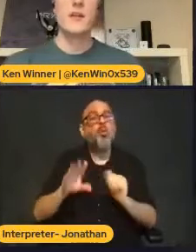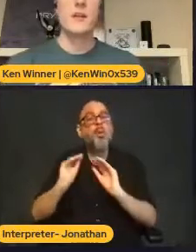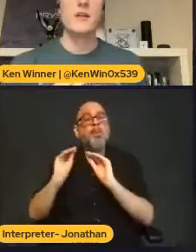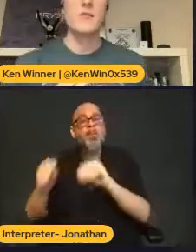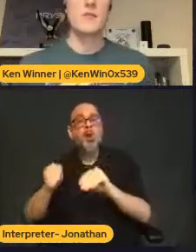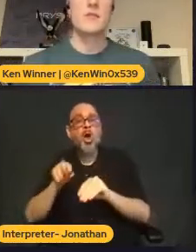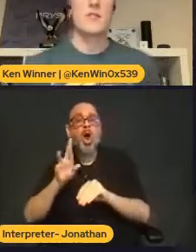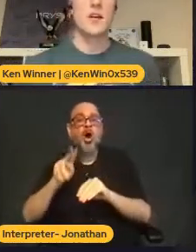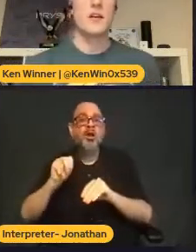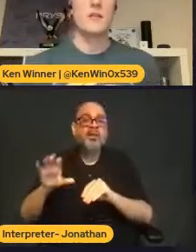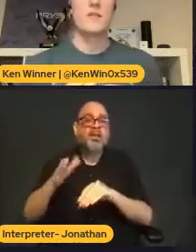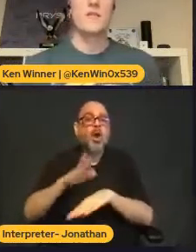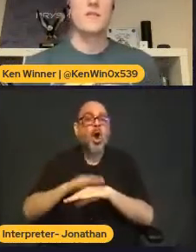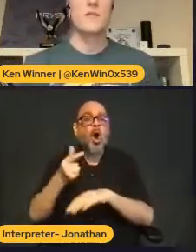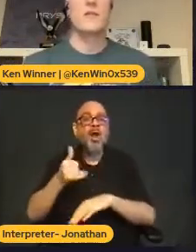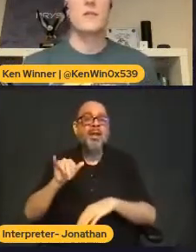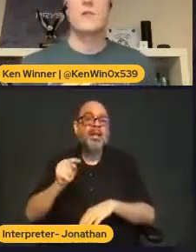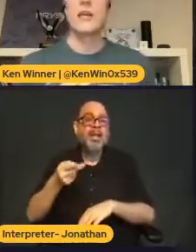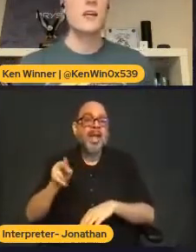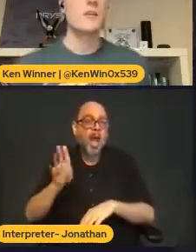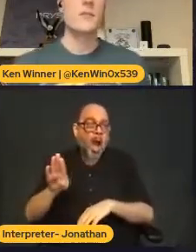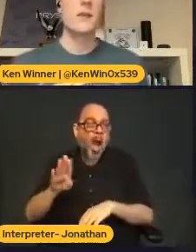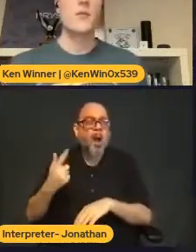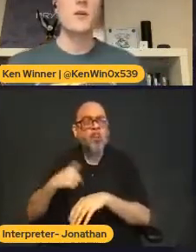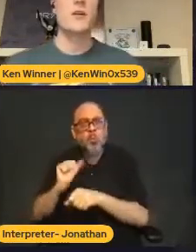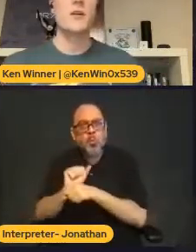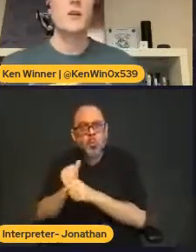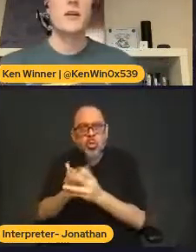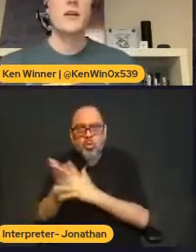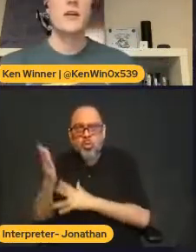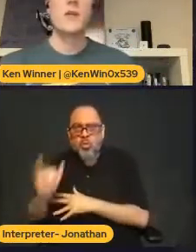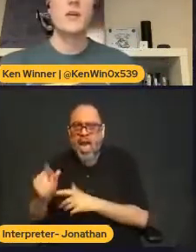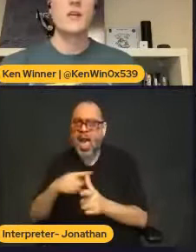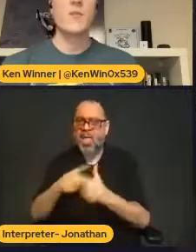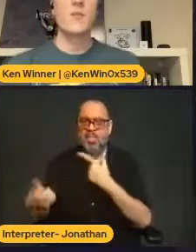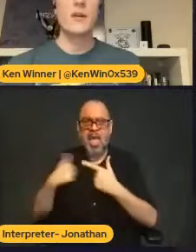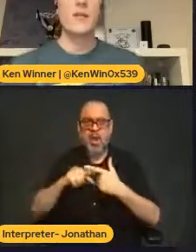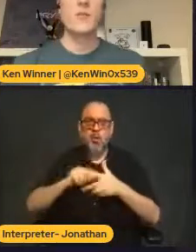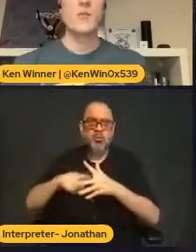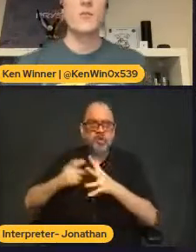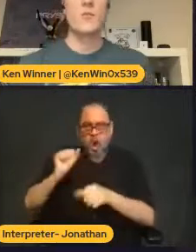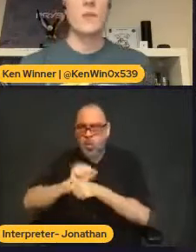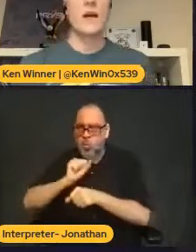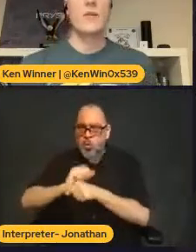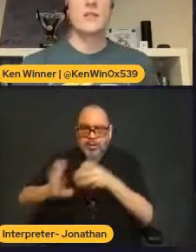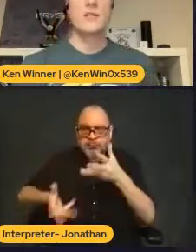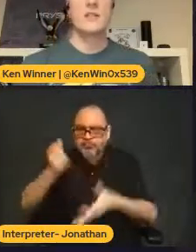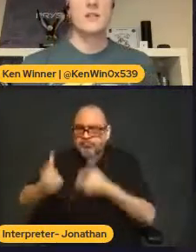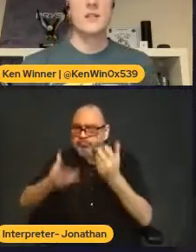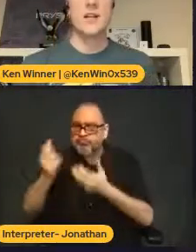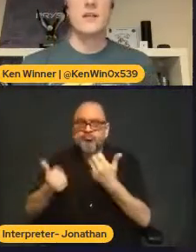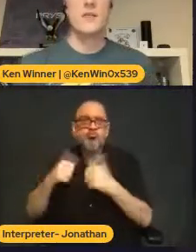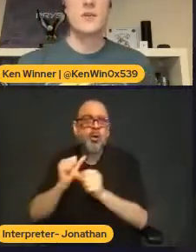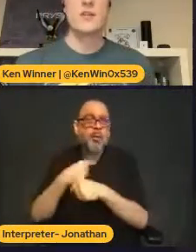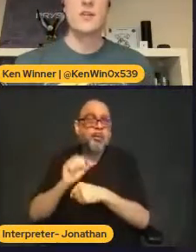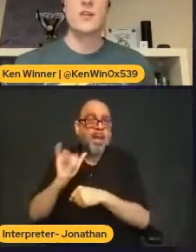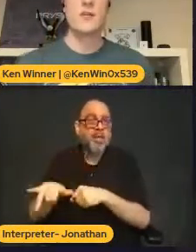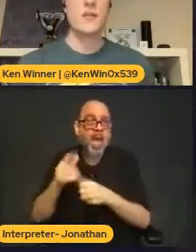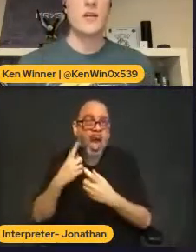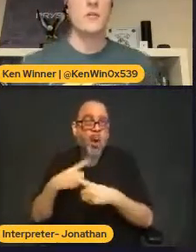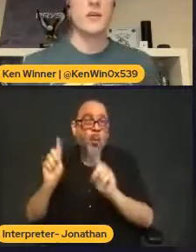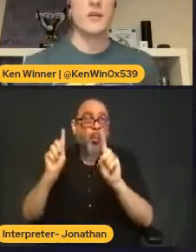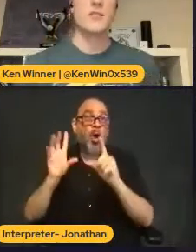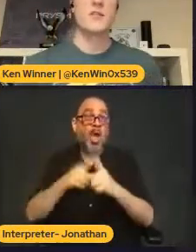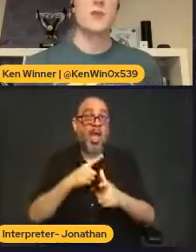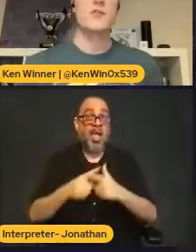and then just kind of went at it to make it work. And we ended up with how it exists today, which you can